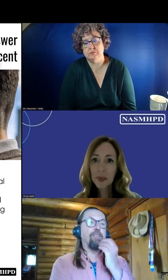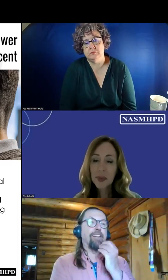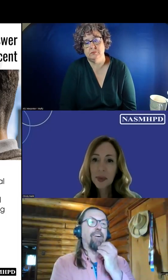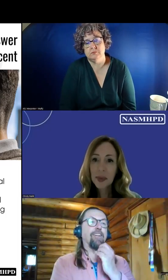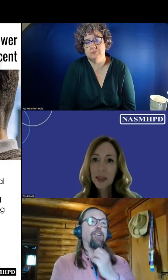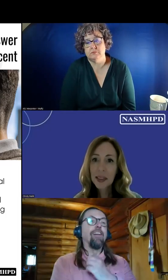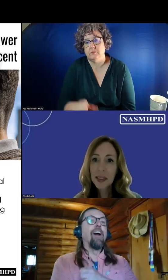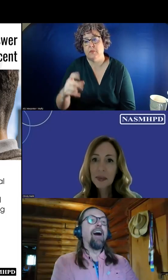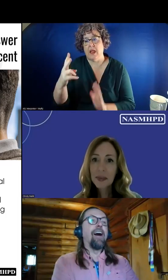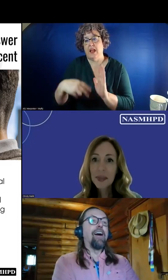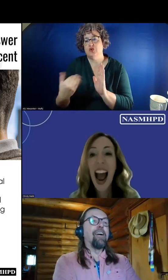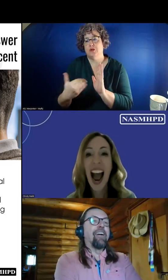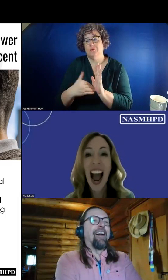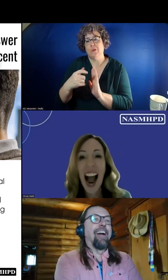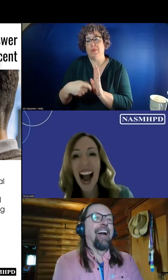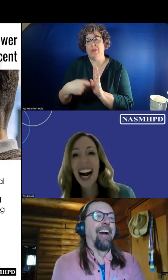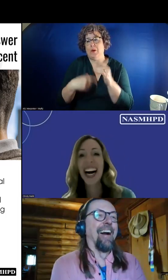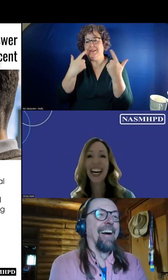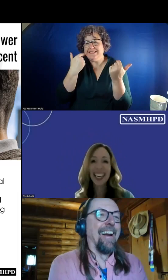should have reread the article.